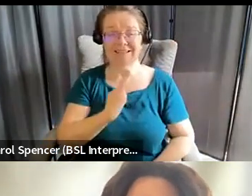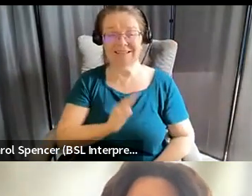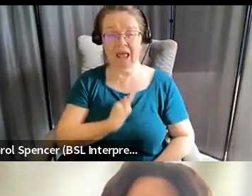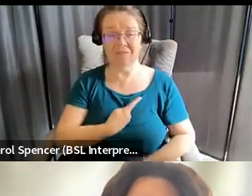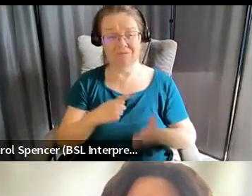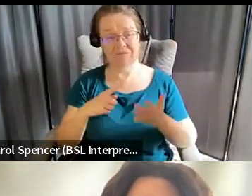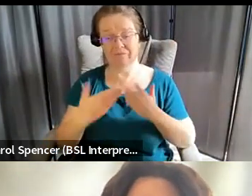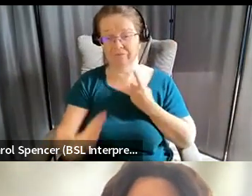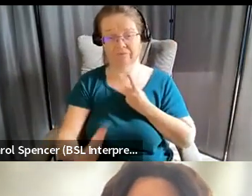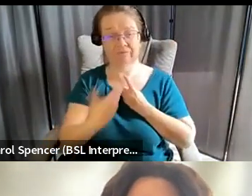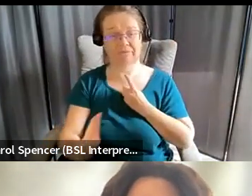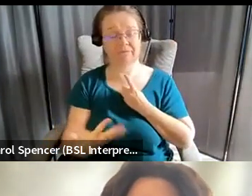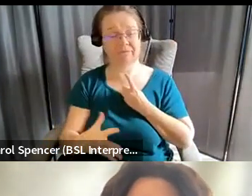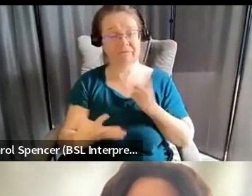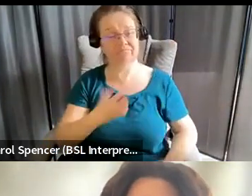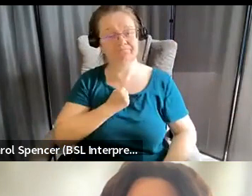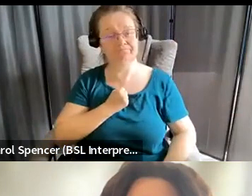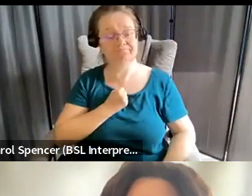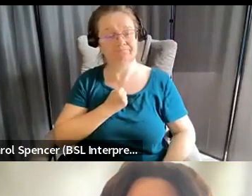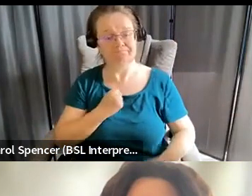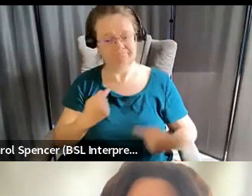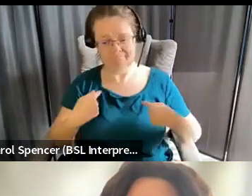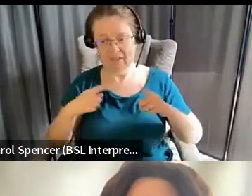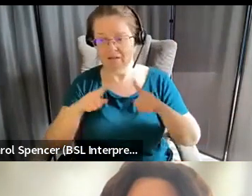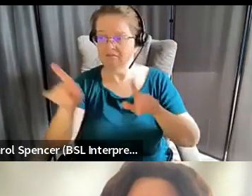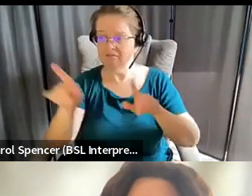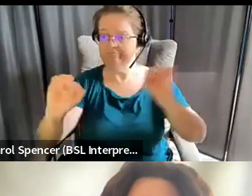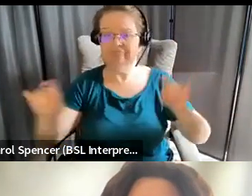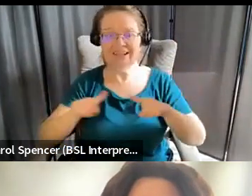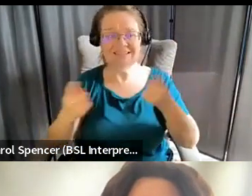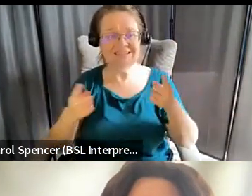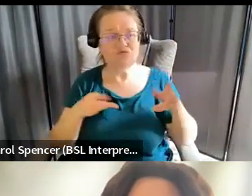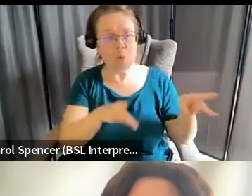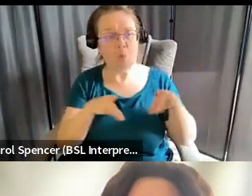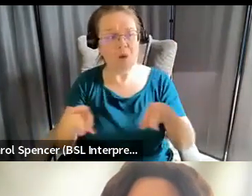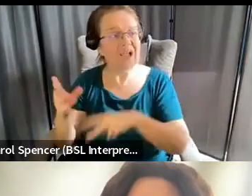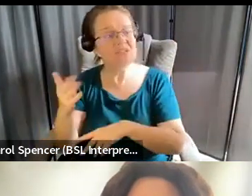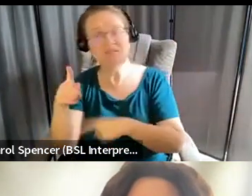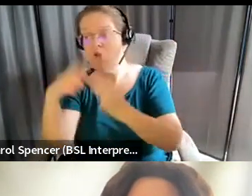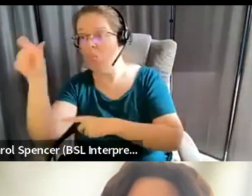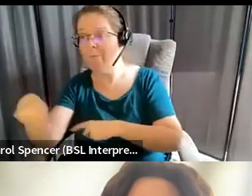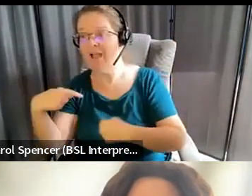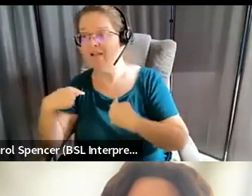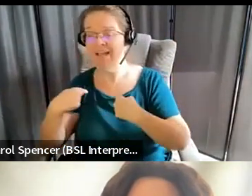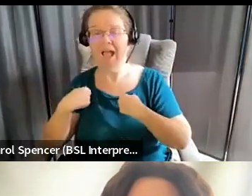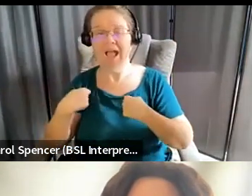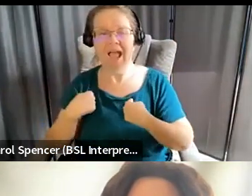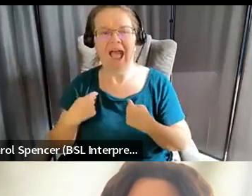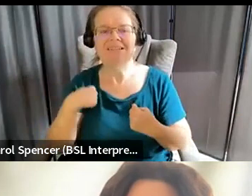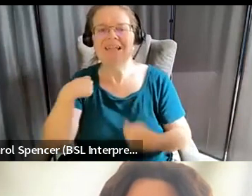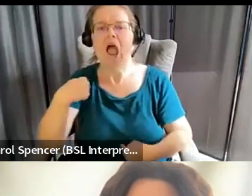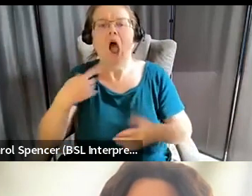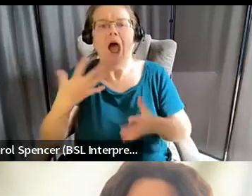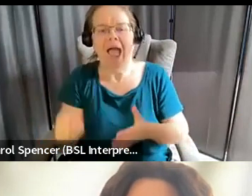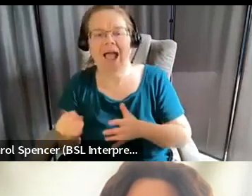and people identify in different ways. I say I'm disabled. Somebody else might say I have a